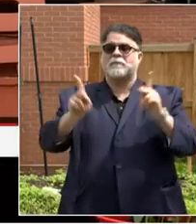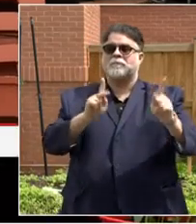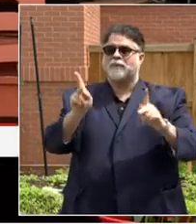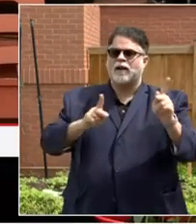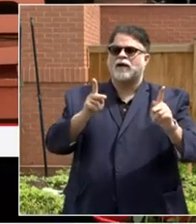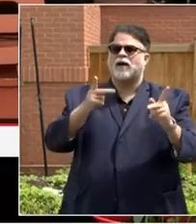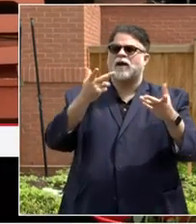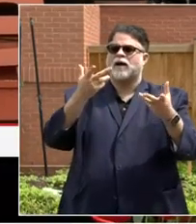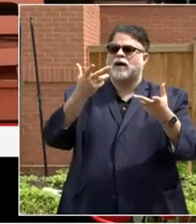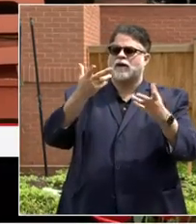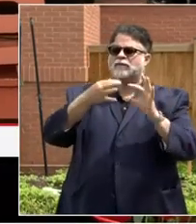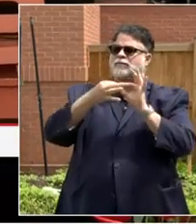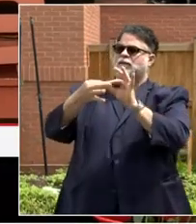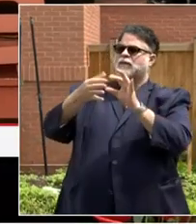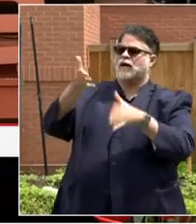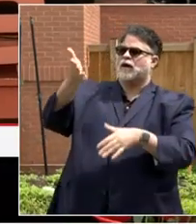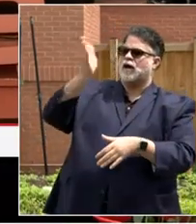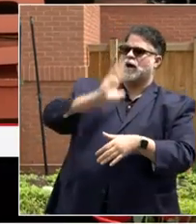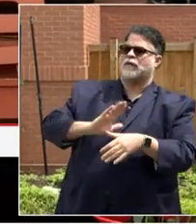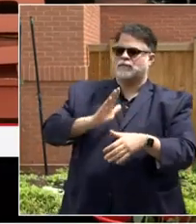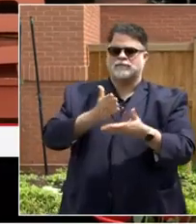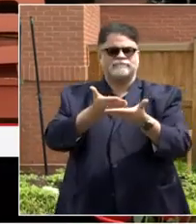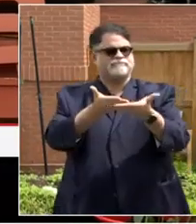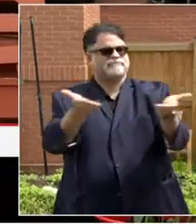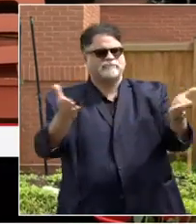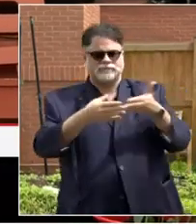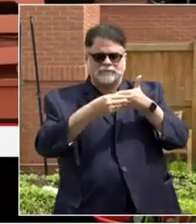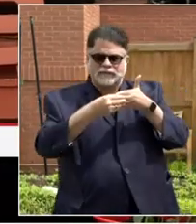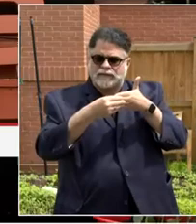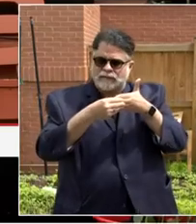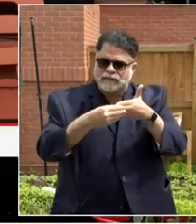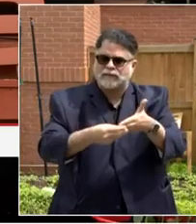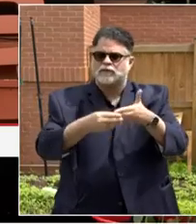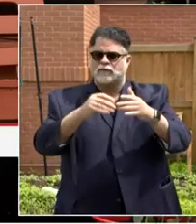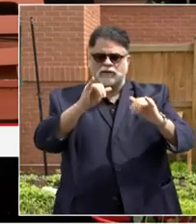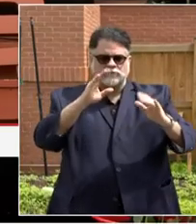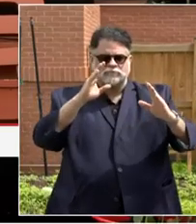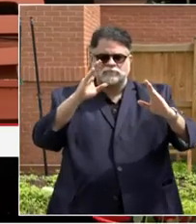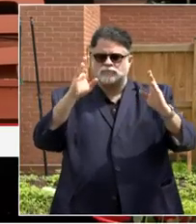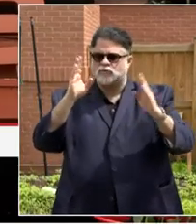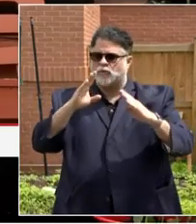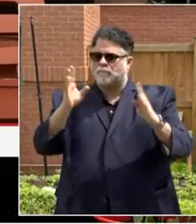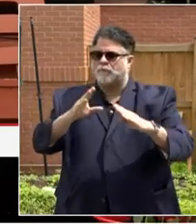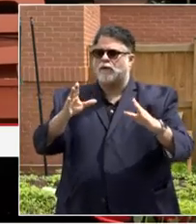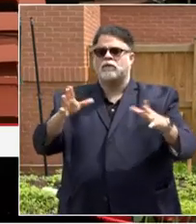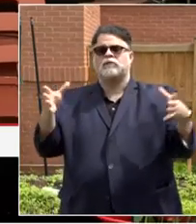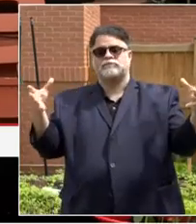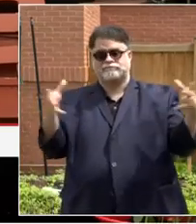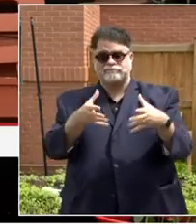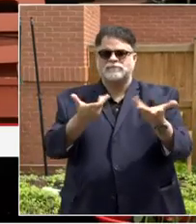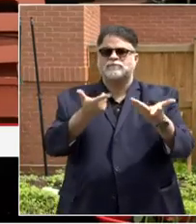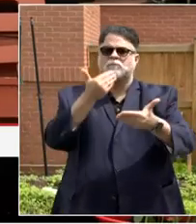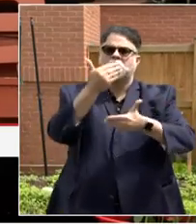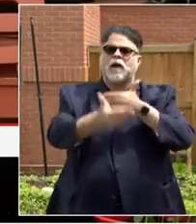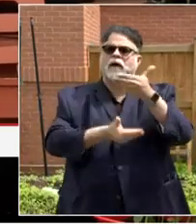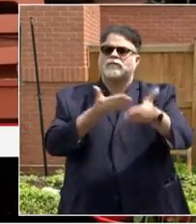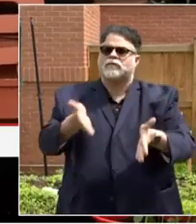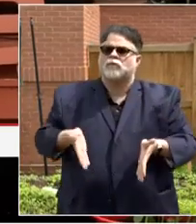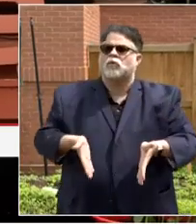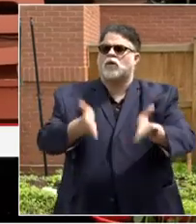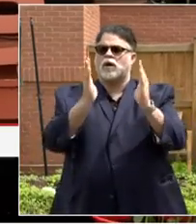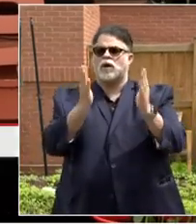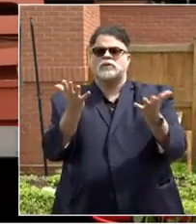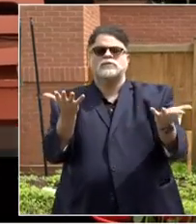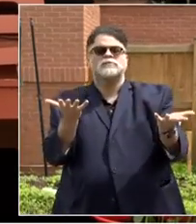people and lead people who are in trouble in the right direction. And this is what our mayor and our city is doing today with people